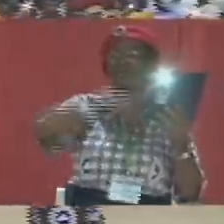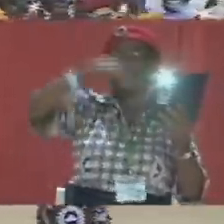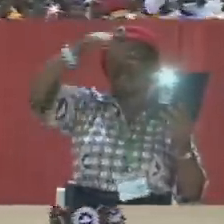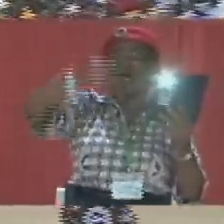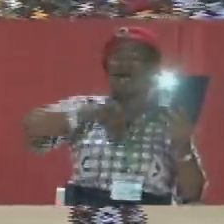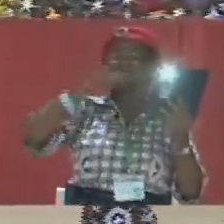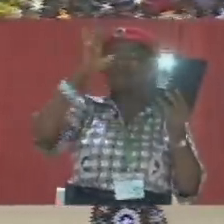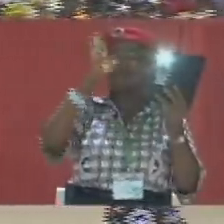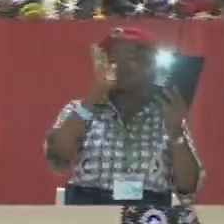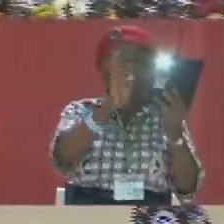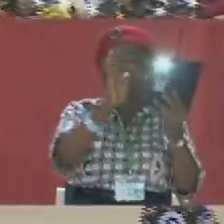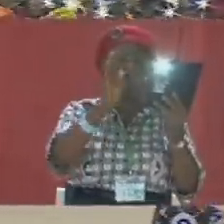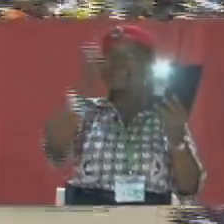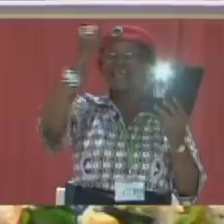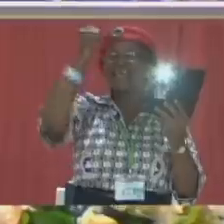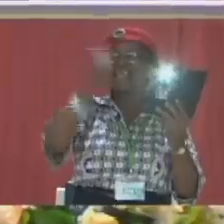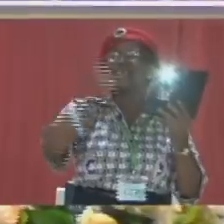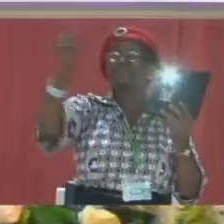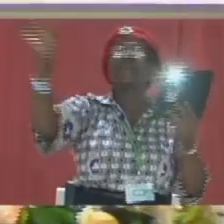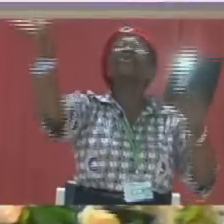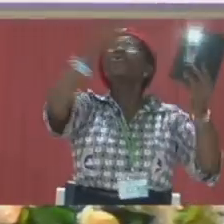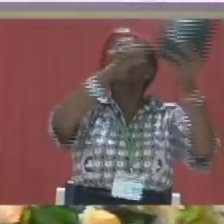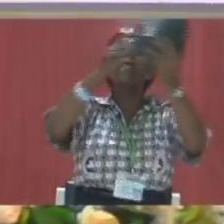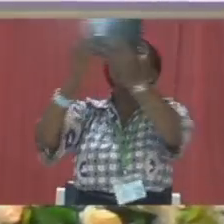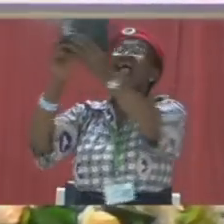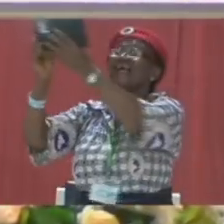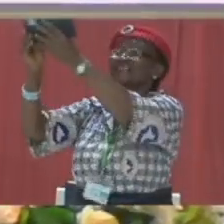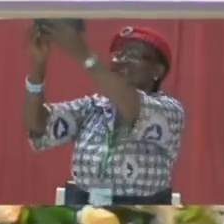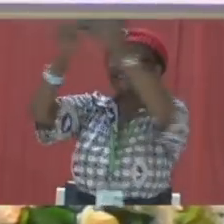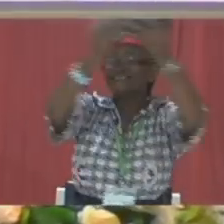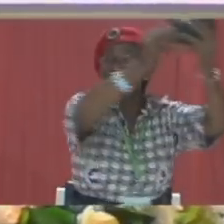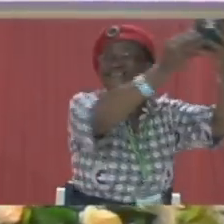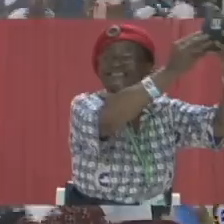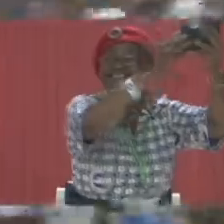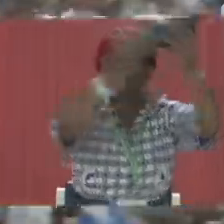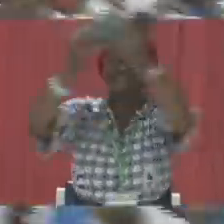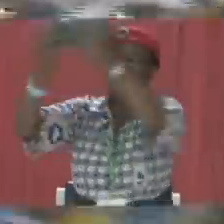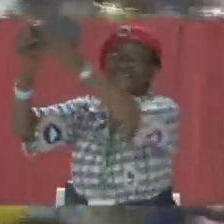prayed. Wave that light a little longer.